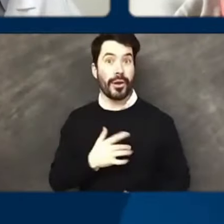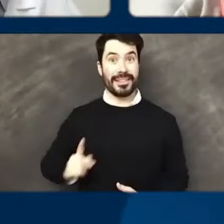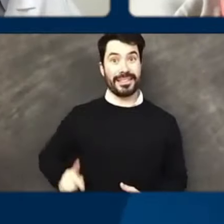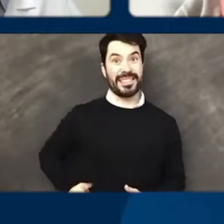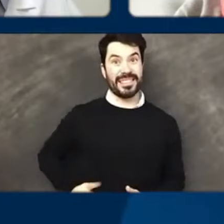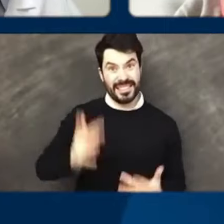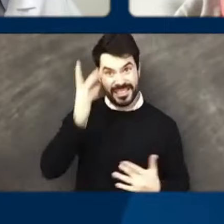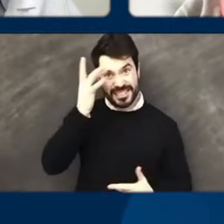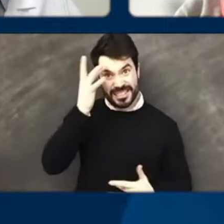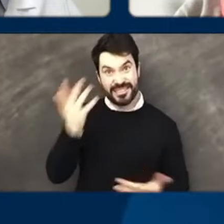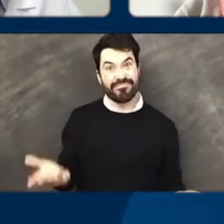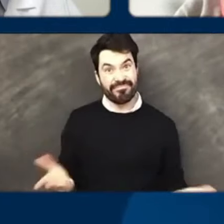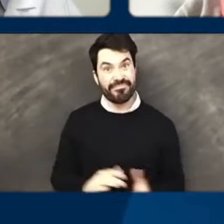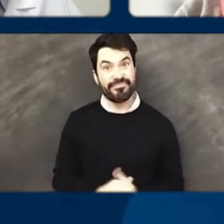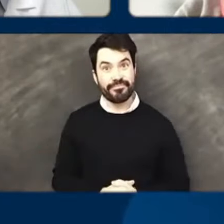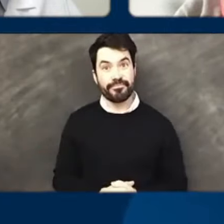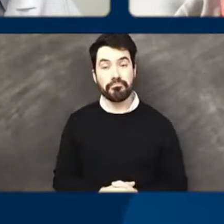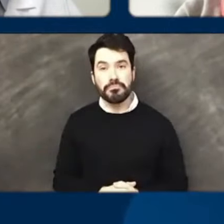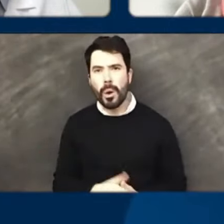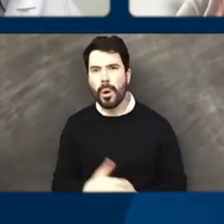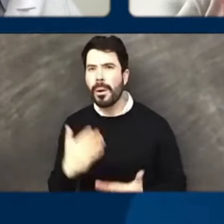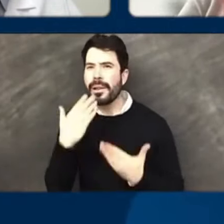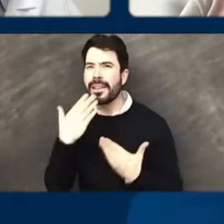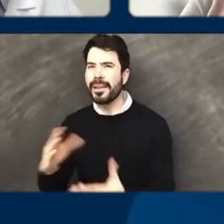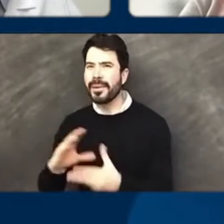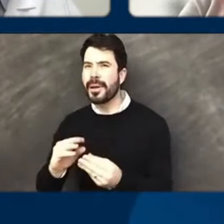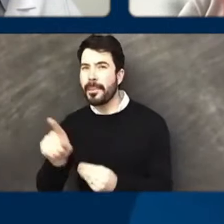Thank you very much. I don't know if our other two have anything to add.